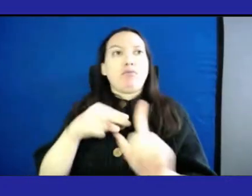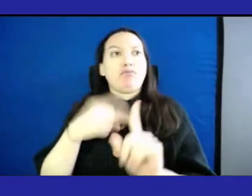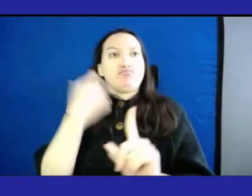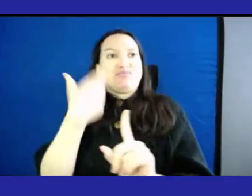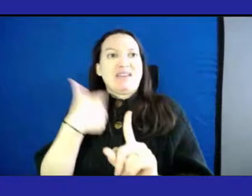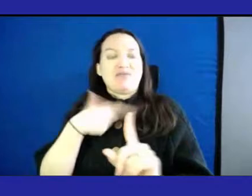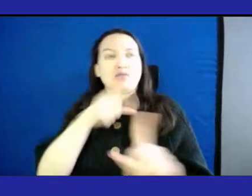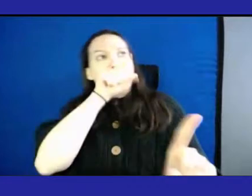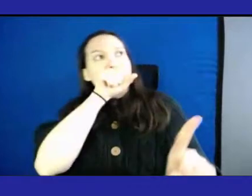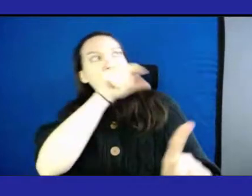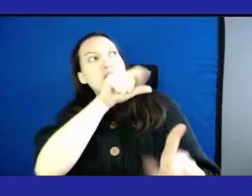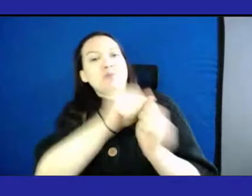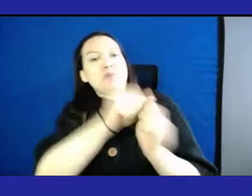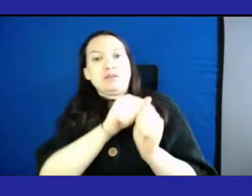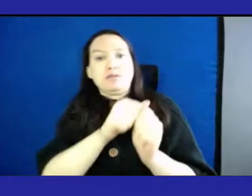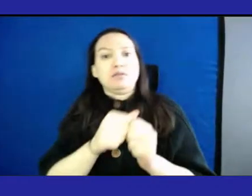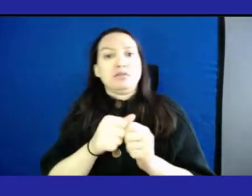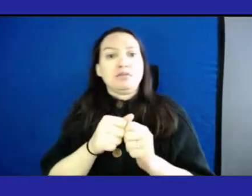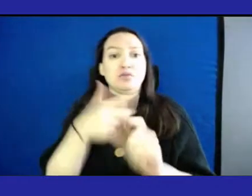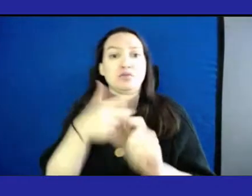it in that corner.